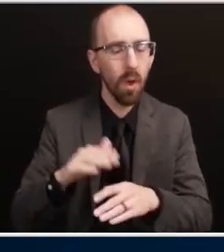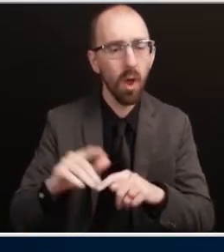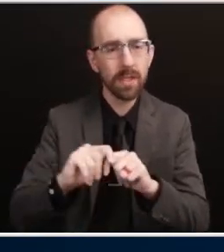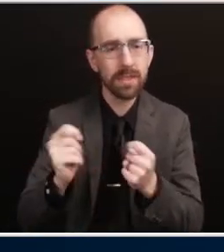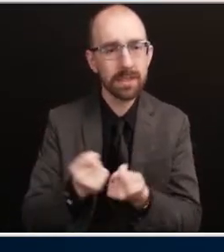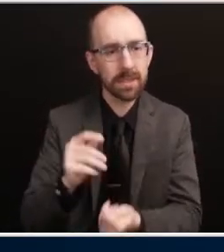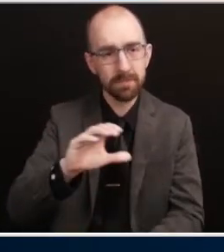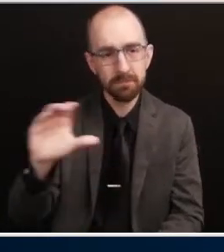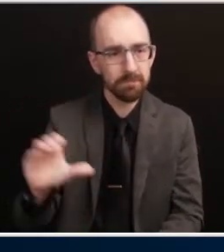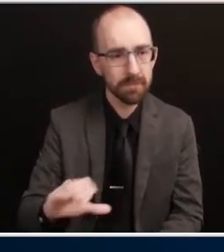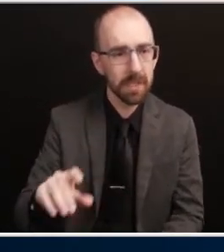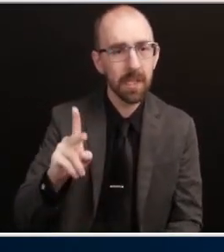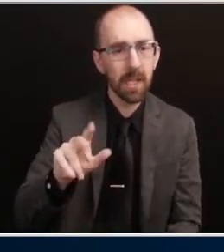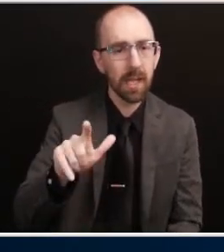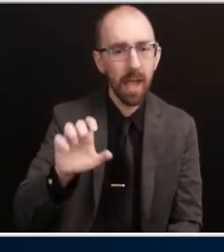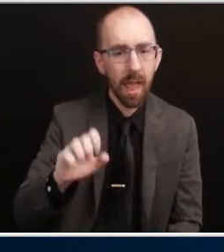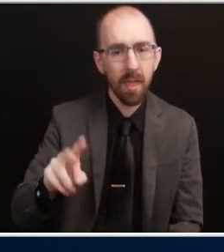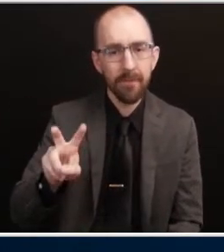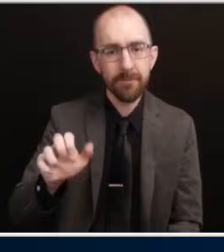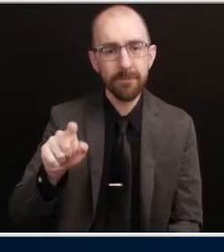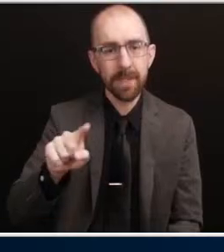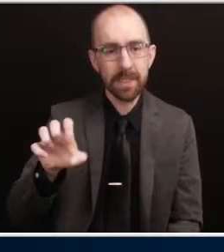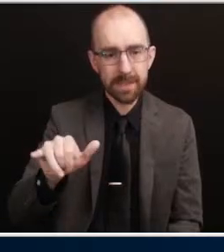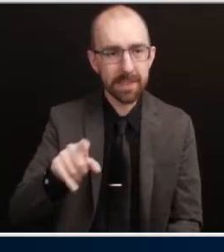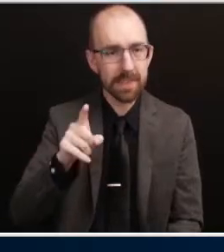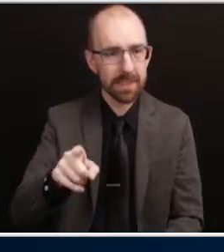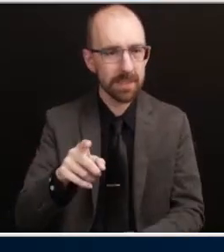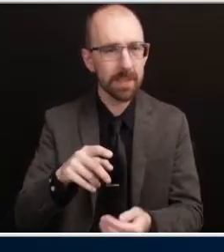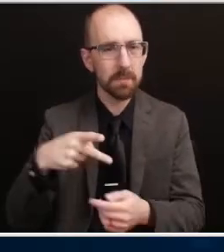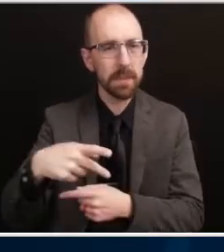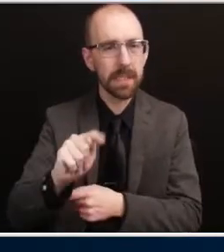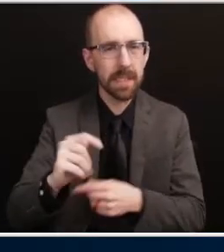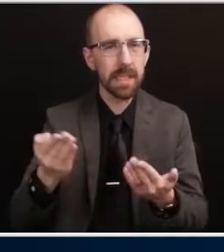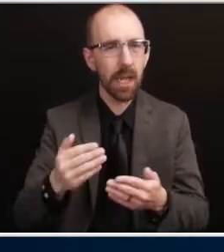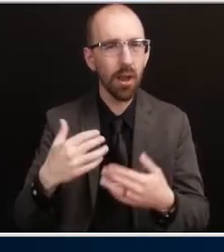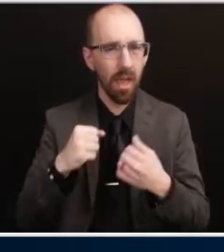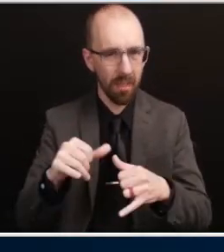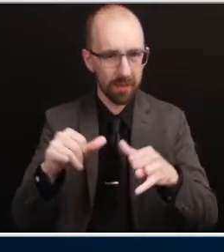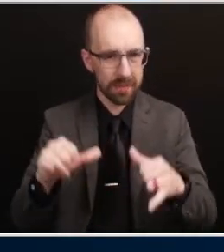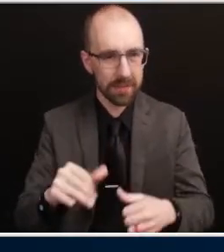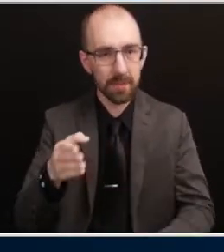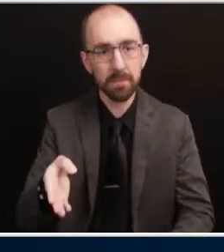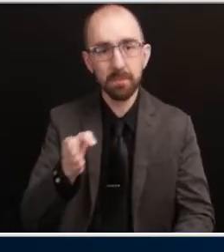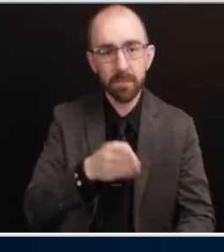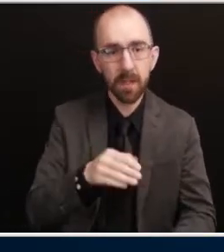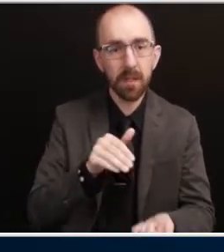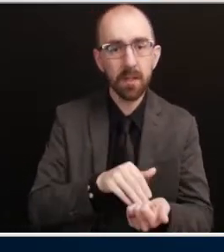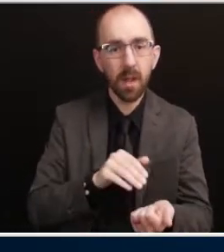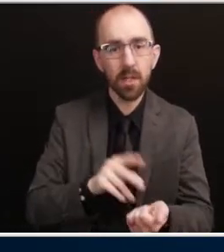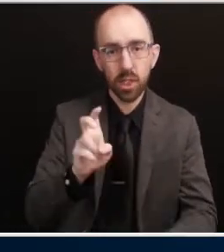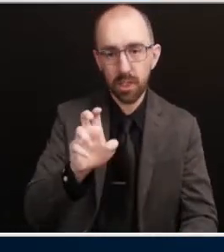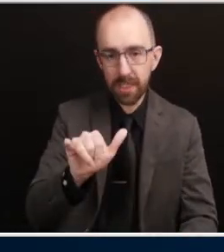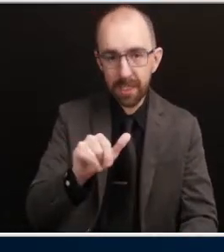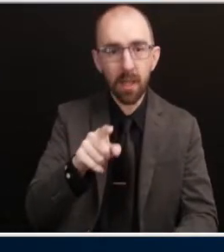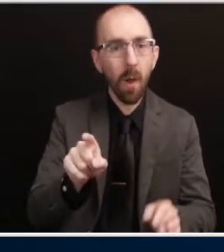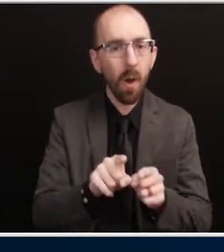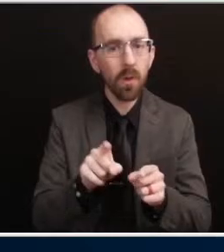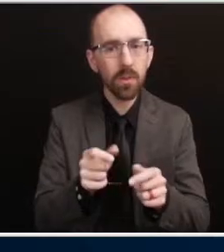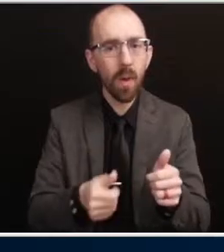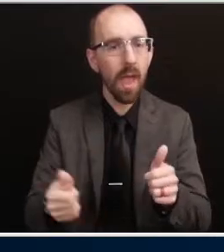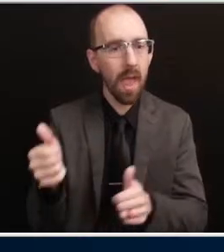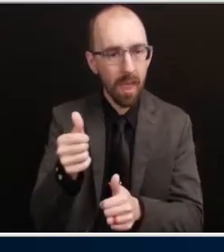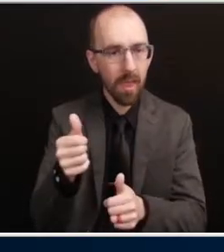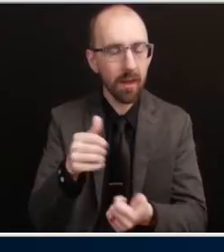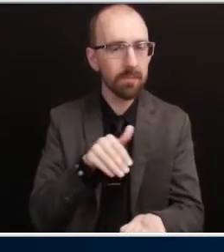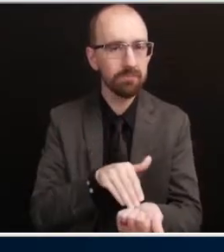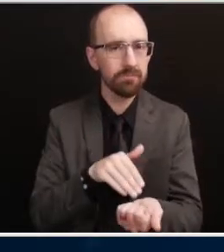physical therapist here at the health system, and orthopedic surgeon, Dr. Vincent Key. Dr. Key also happens to be the head team physician for the